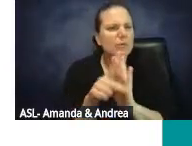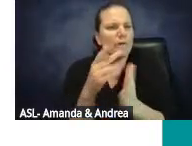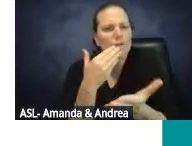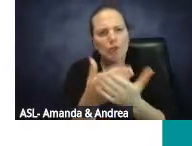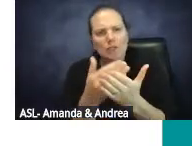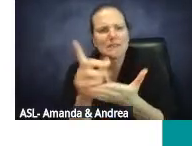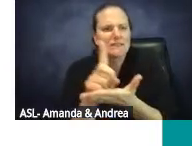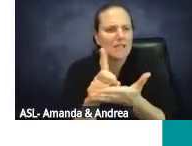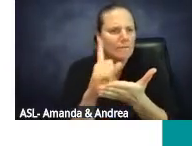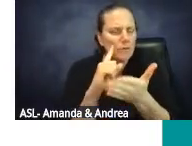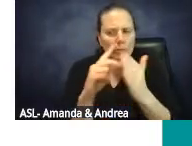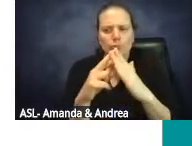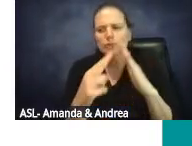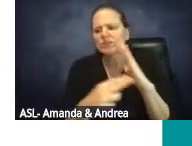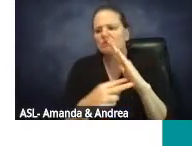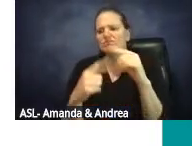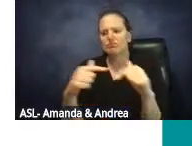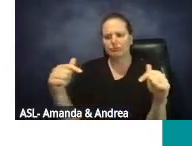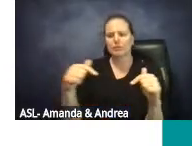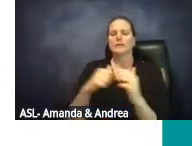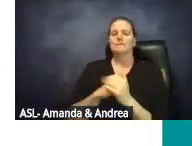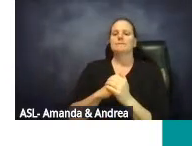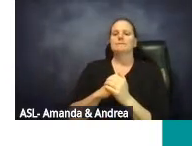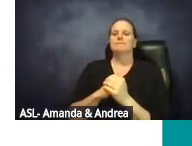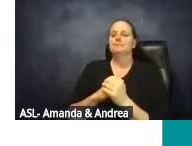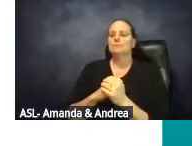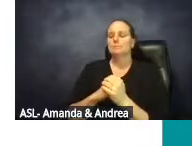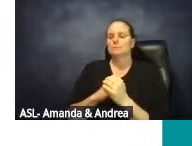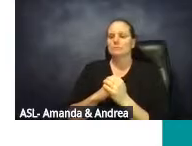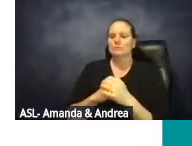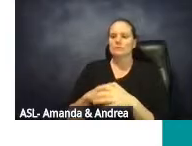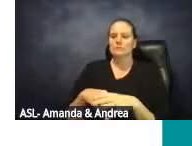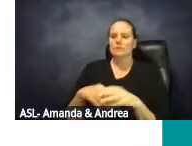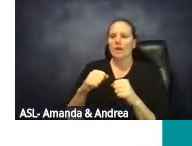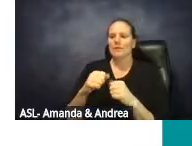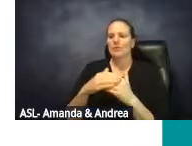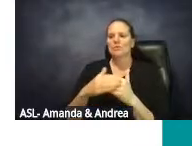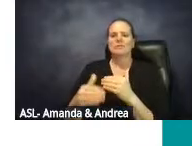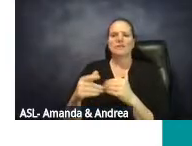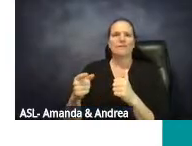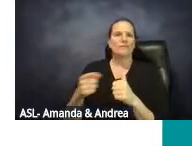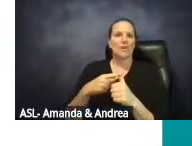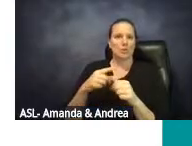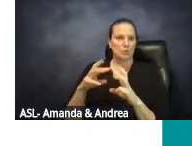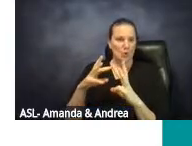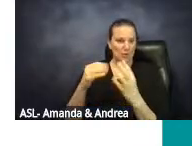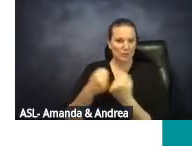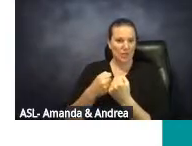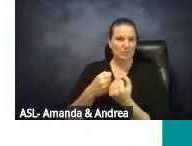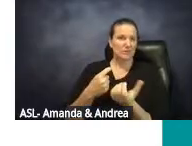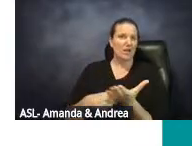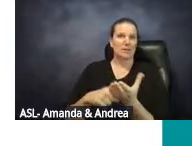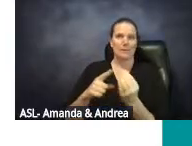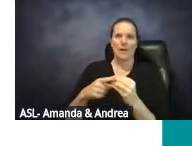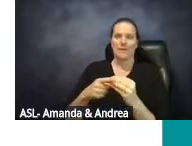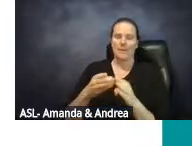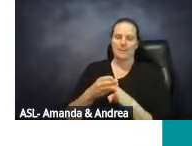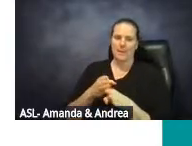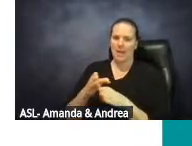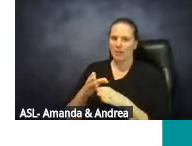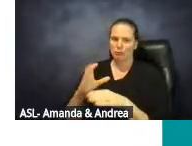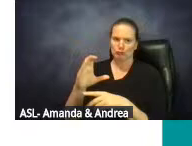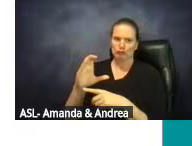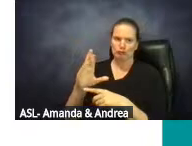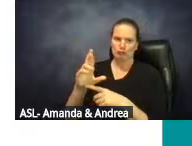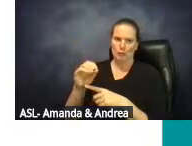bridges, we'll then spend the rest of that first workshop talking about the main crossing itself.